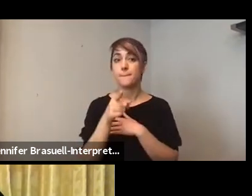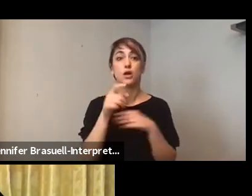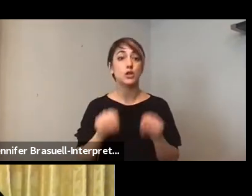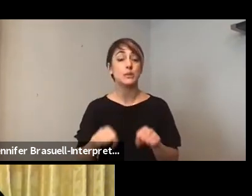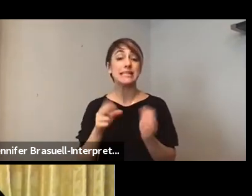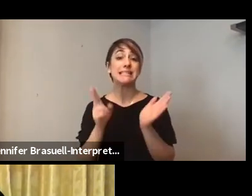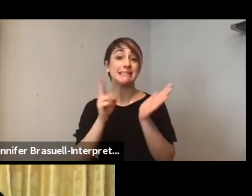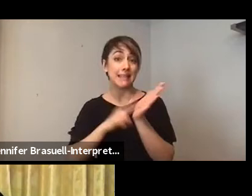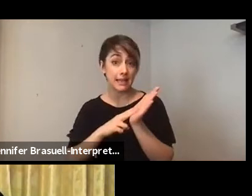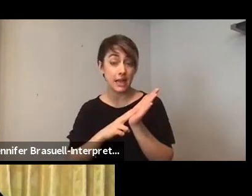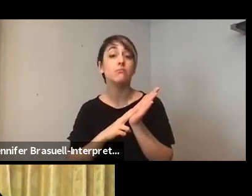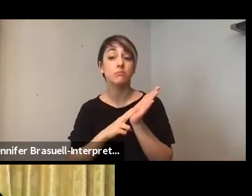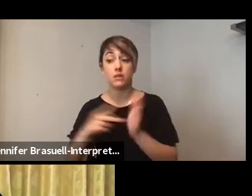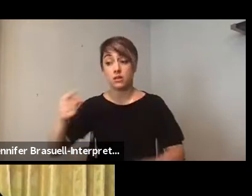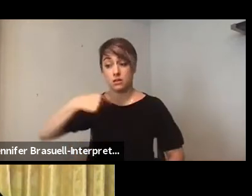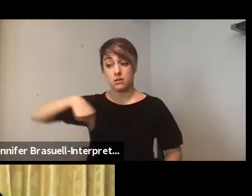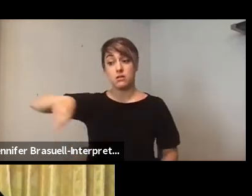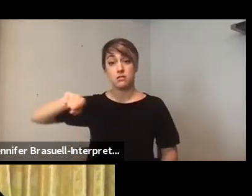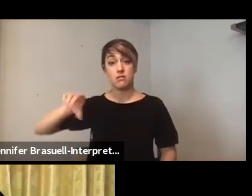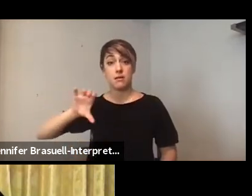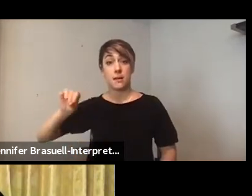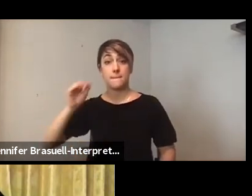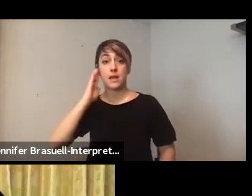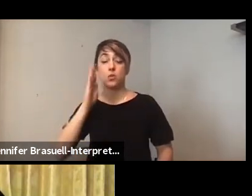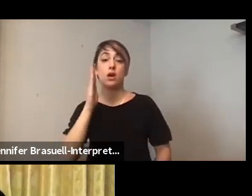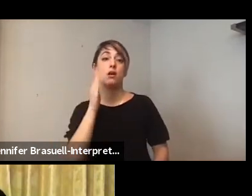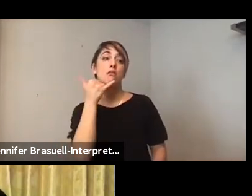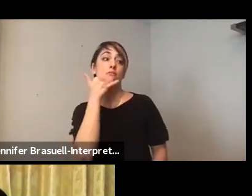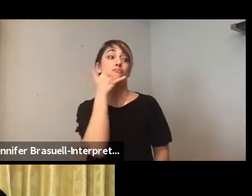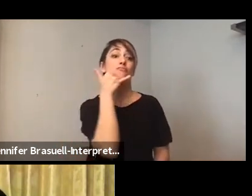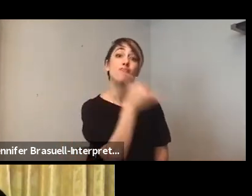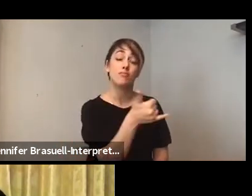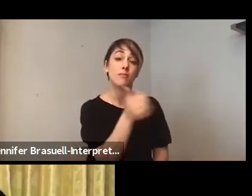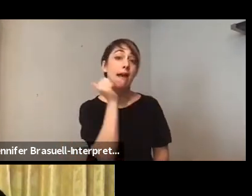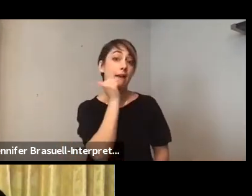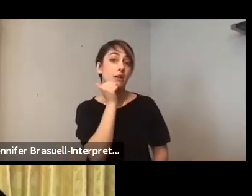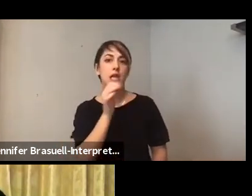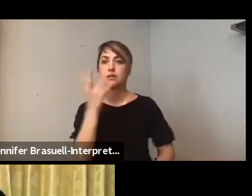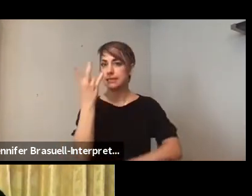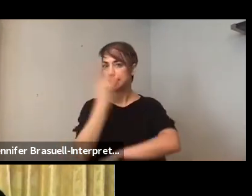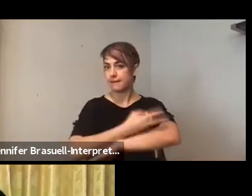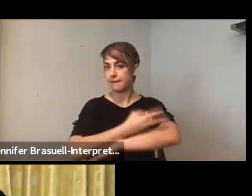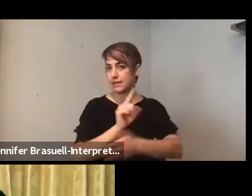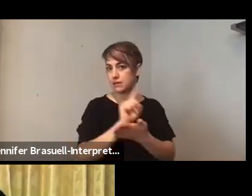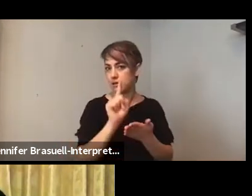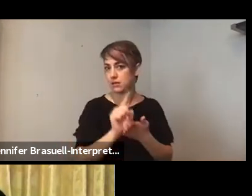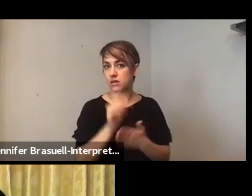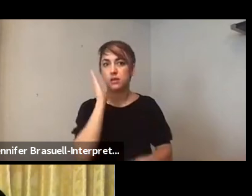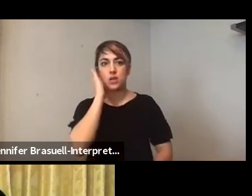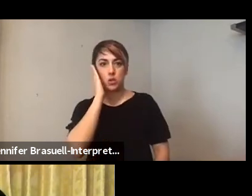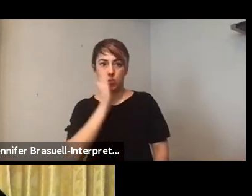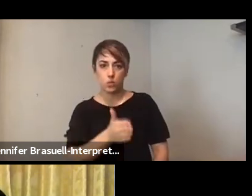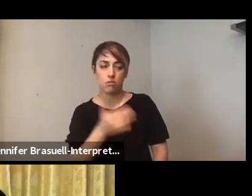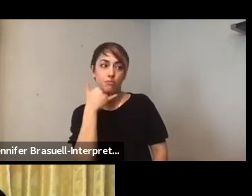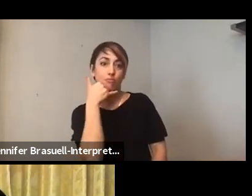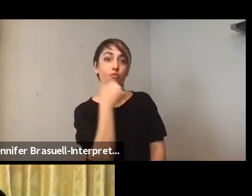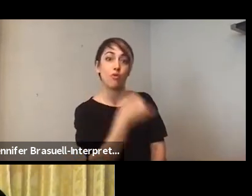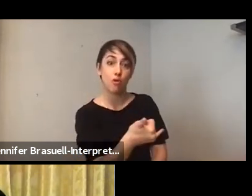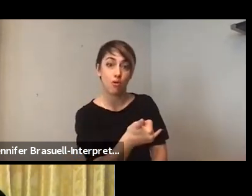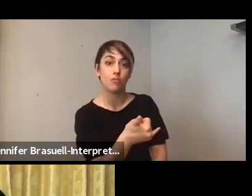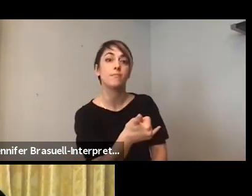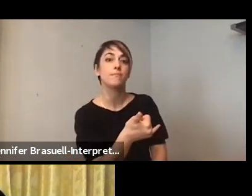actual phone every day for 7 days. You give them a mystery to solve in your house.